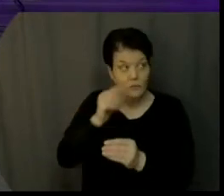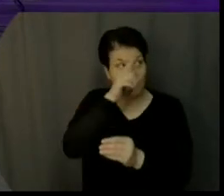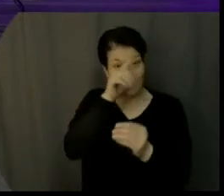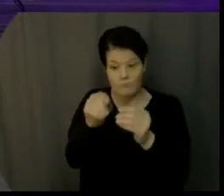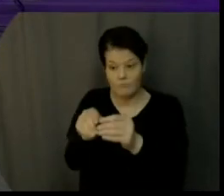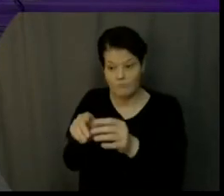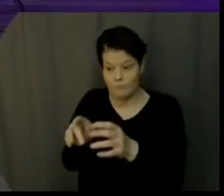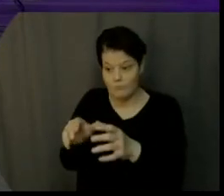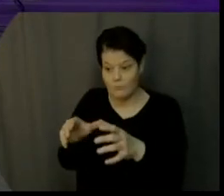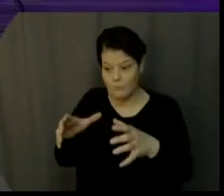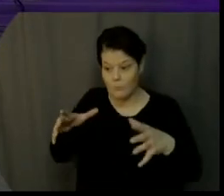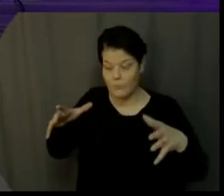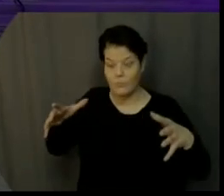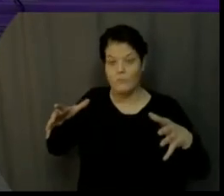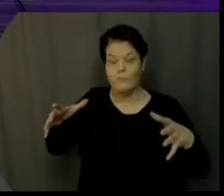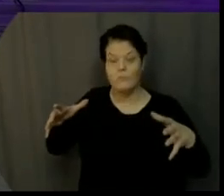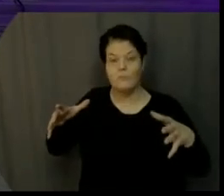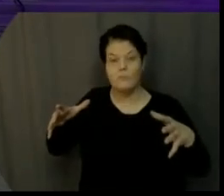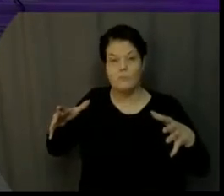buy the widgets.